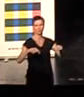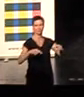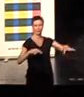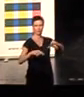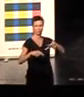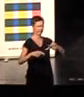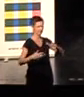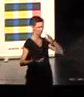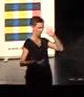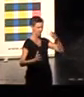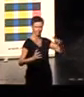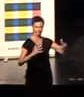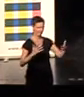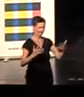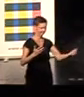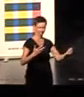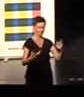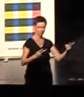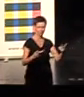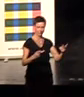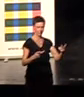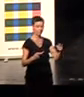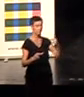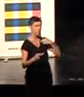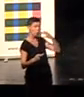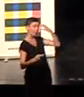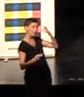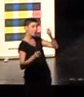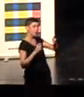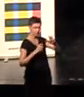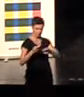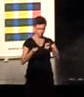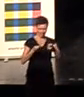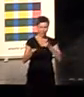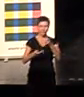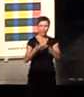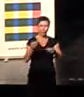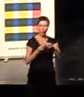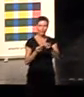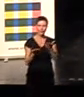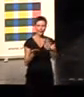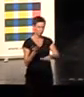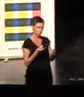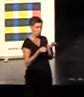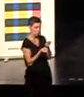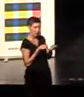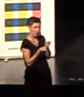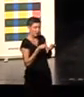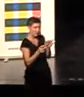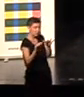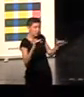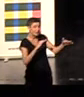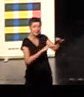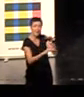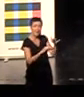ik over mijn shift het al zover om regulating economie in fancy of social boos toen regulating site die in